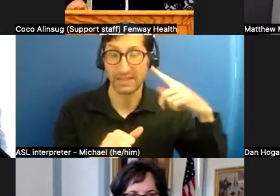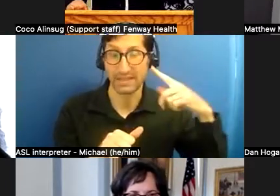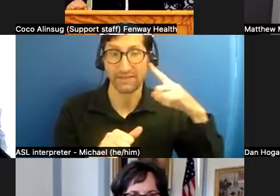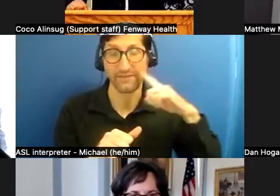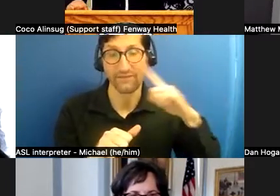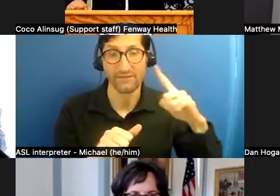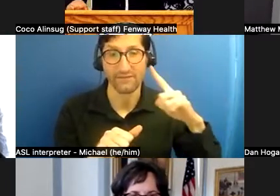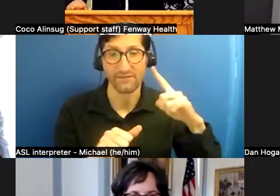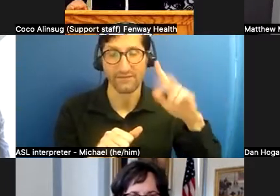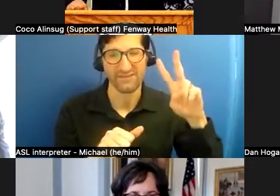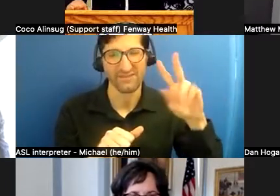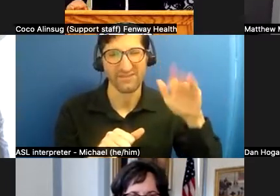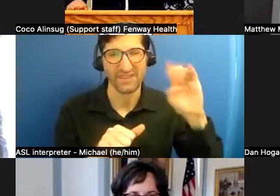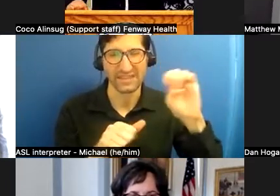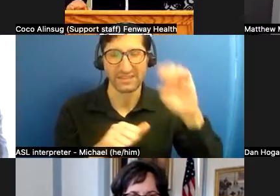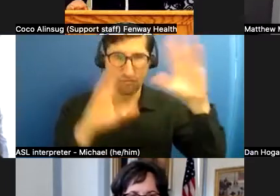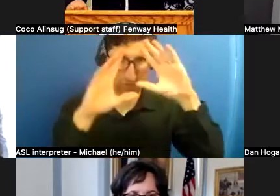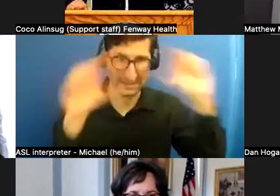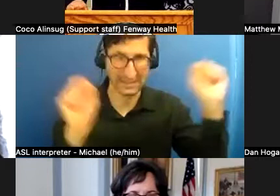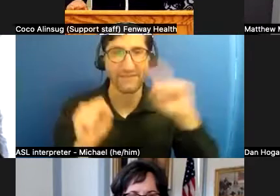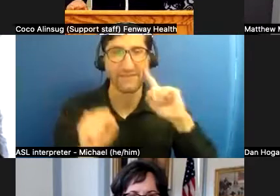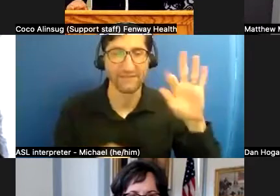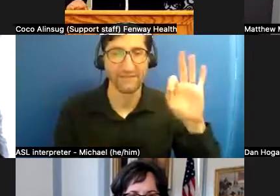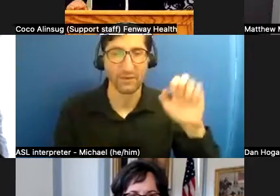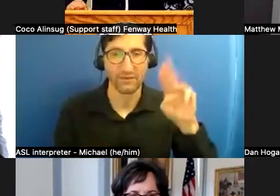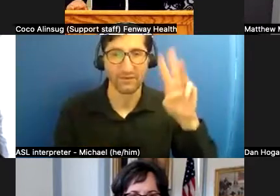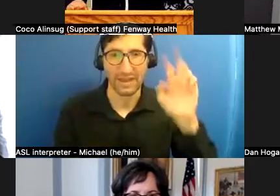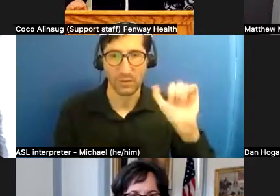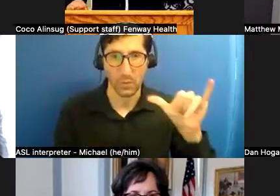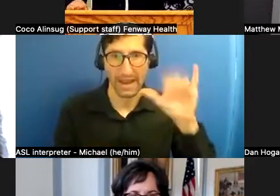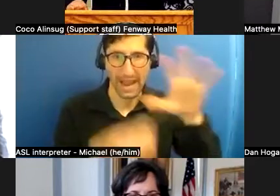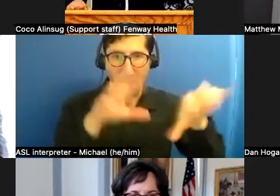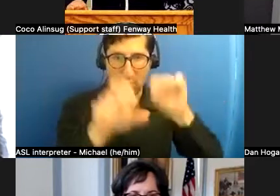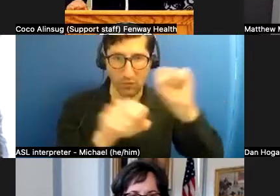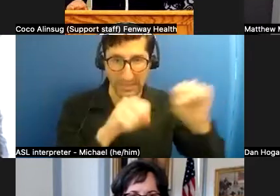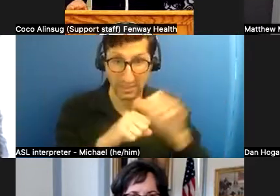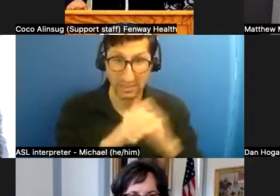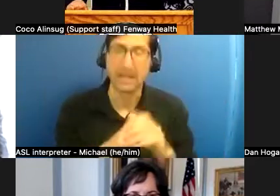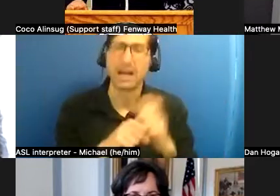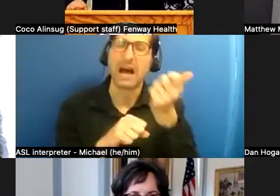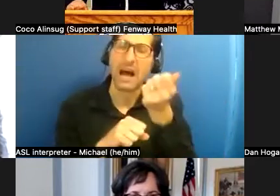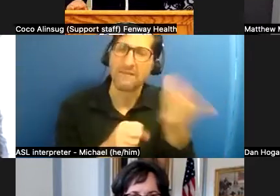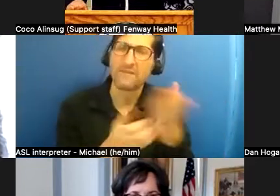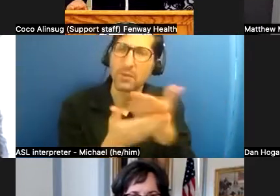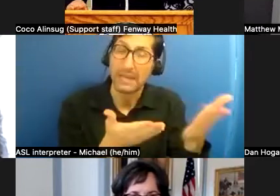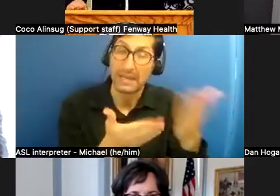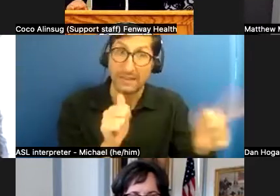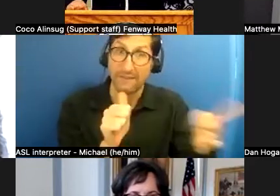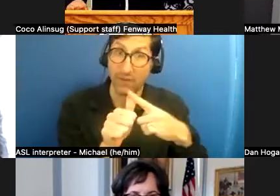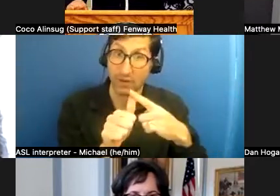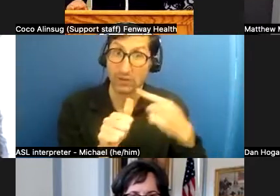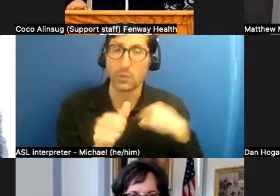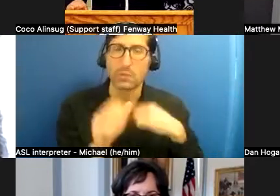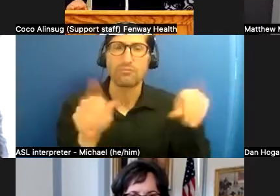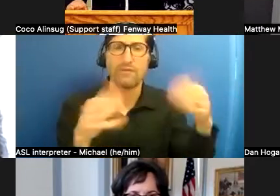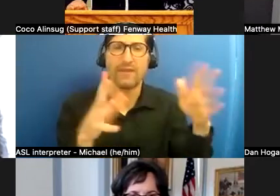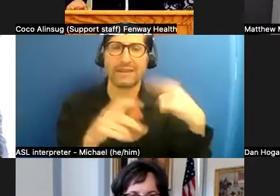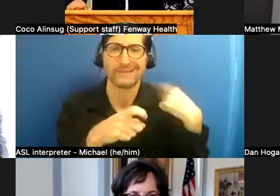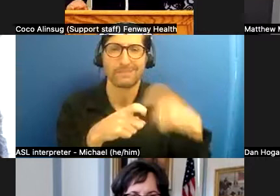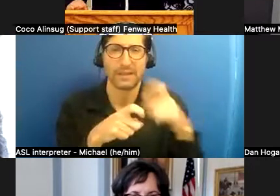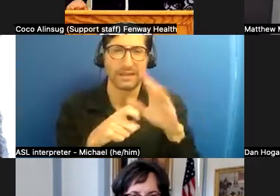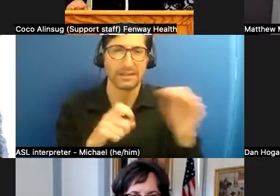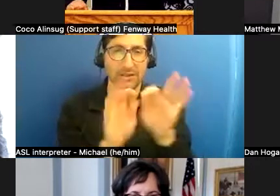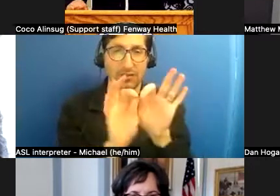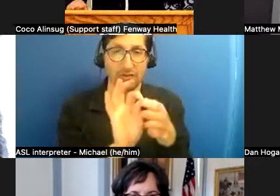tonight. Before we begin, I have a couple of housekeeping items. First, we do have Spanish and ASL interpreter services here